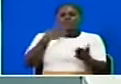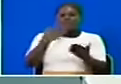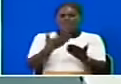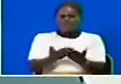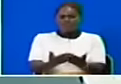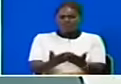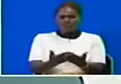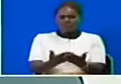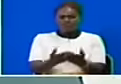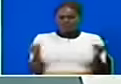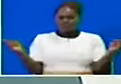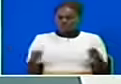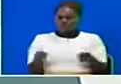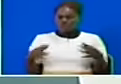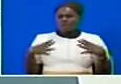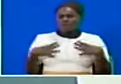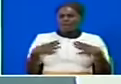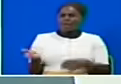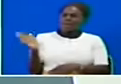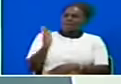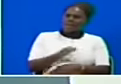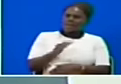KTN Prime. Let's take a breather. We'll be back.